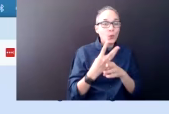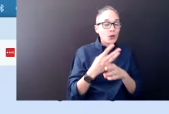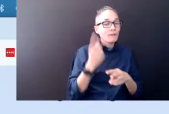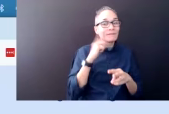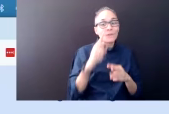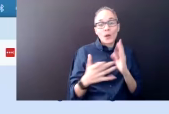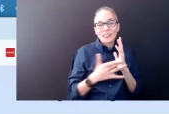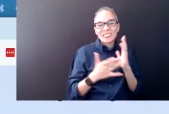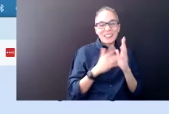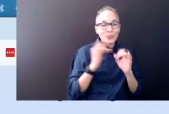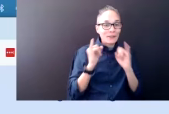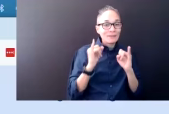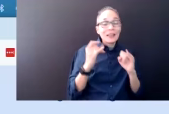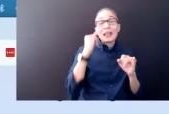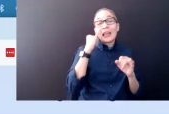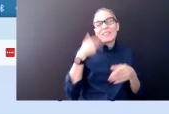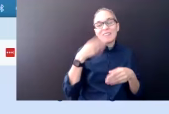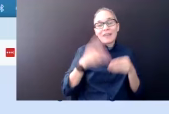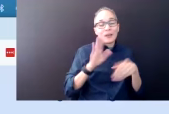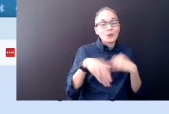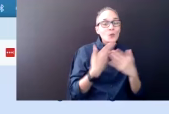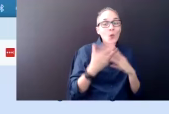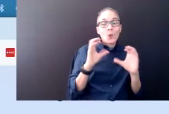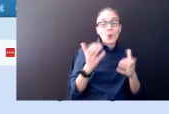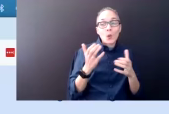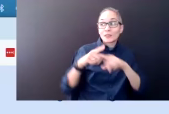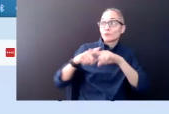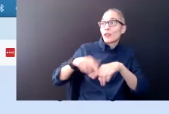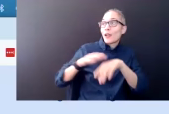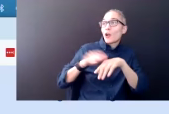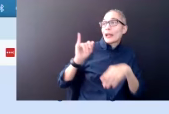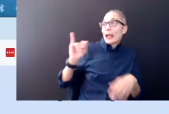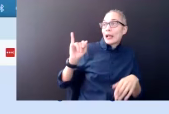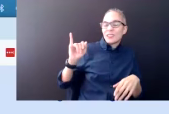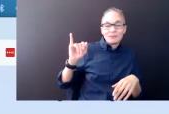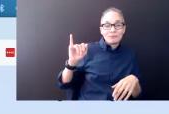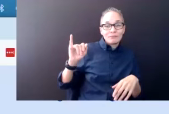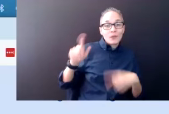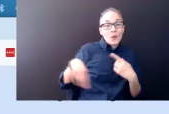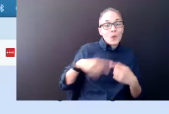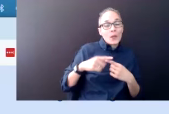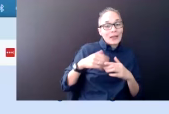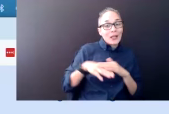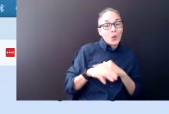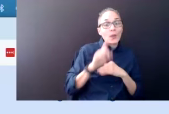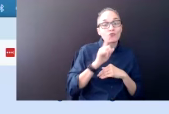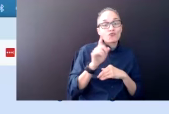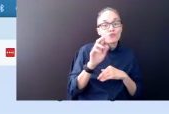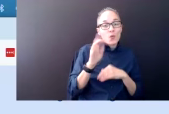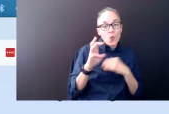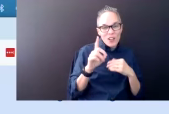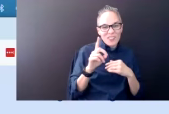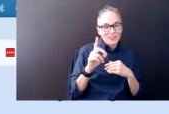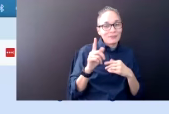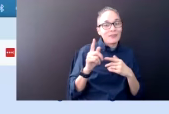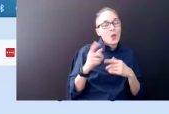If I completed your entire course and just leaned into AI and did not comprehend, when I go into the real world and say I have this